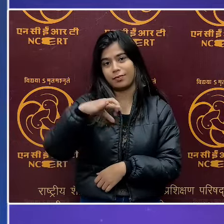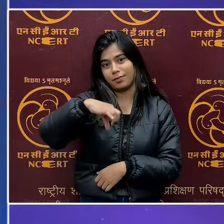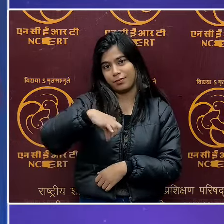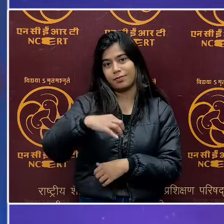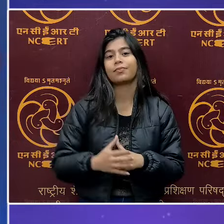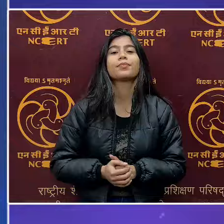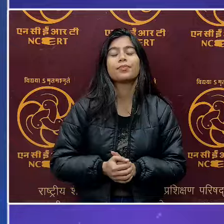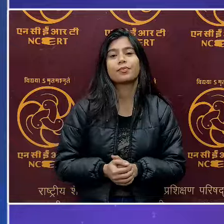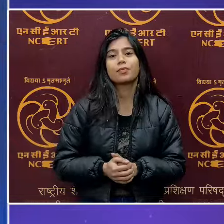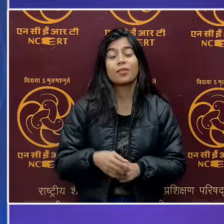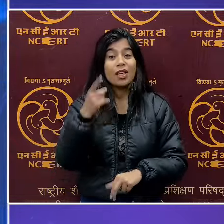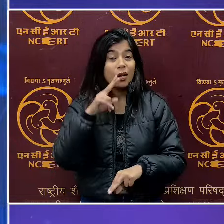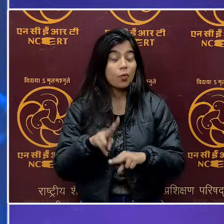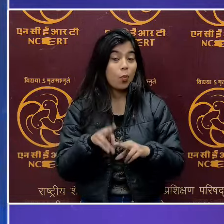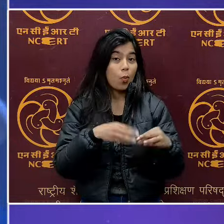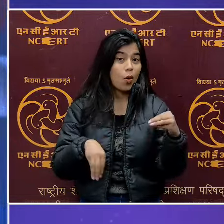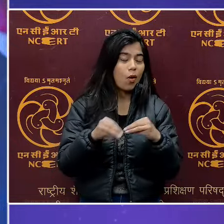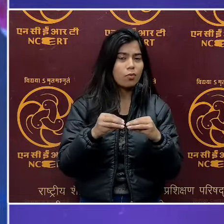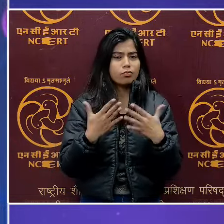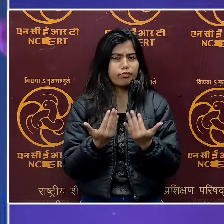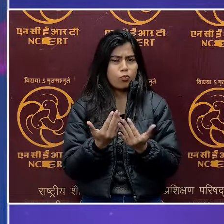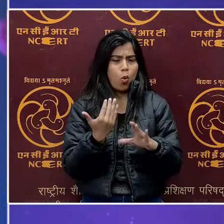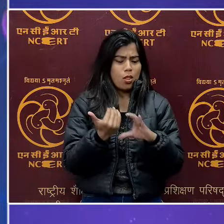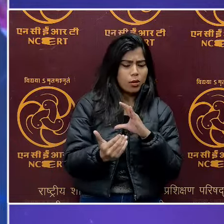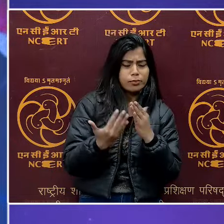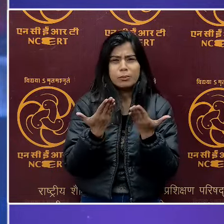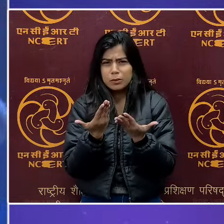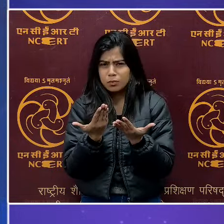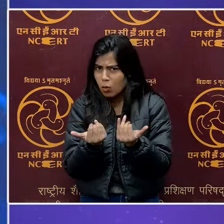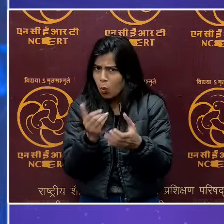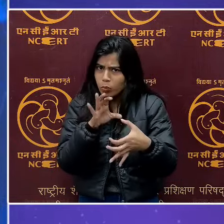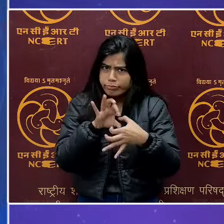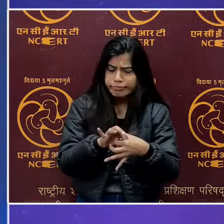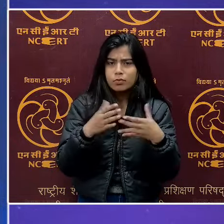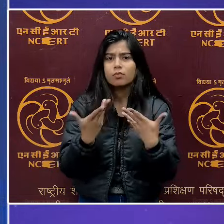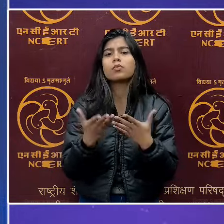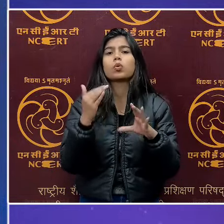8800440559. And if you want to email us, the email ID would be